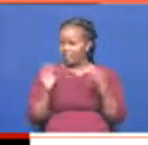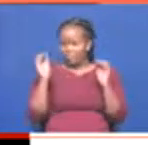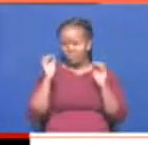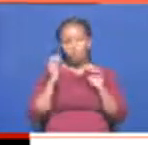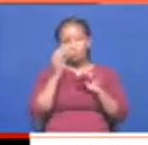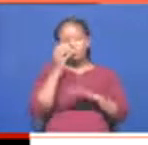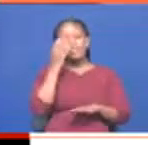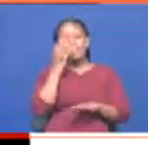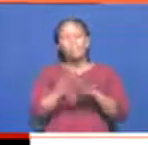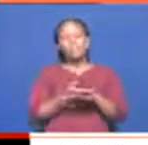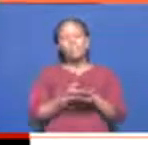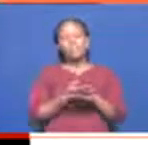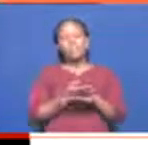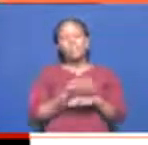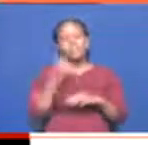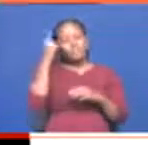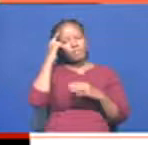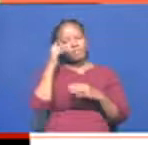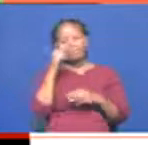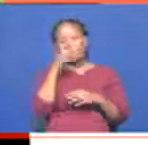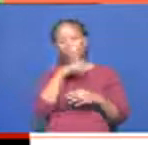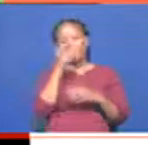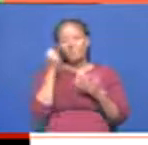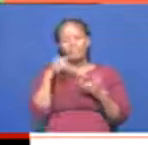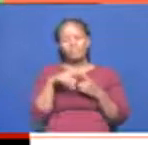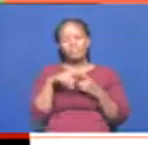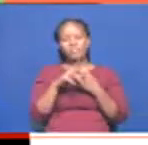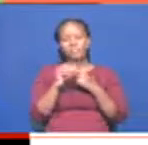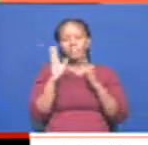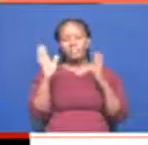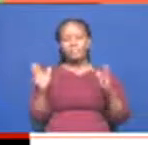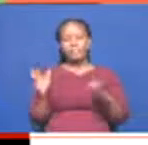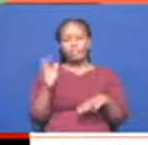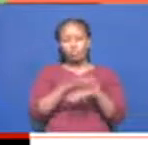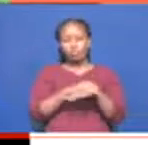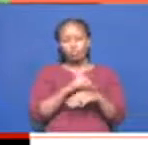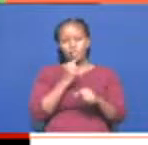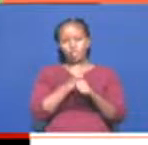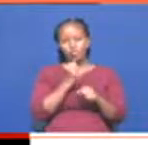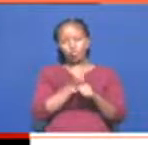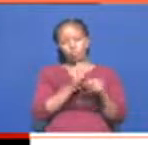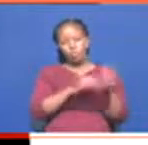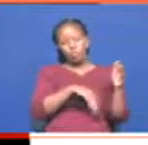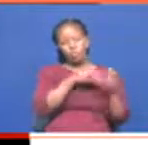for our graduate engineers to find jobs outside Kenya.